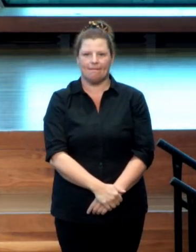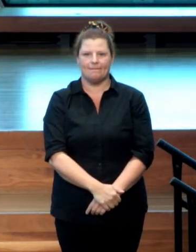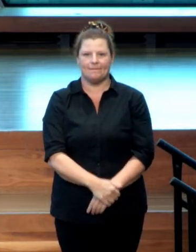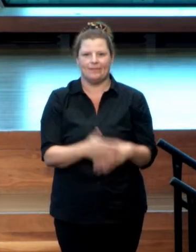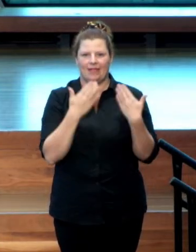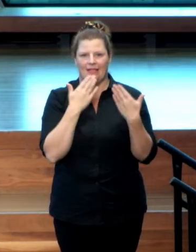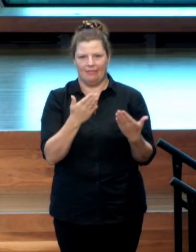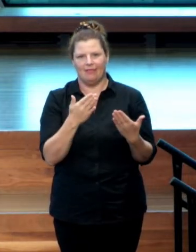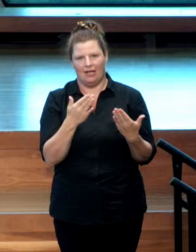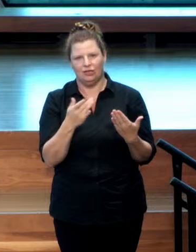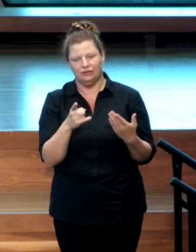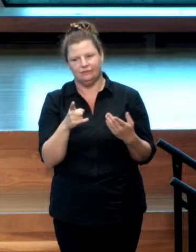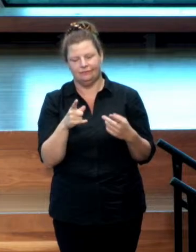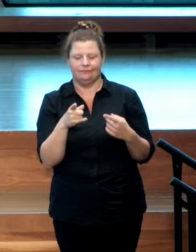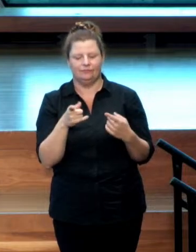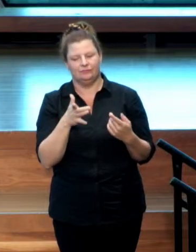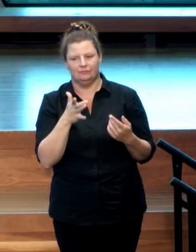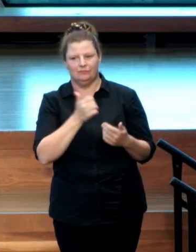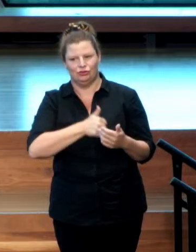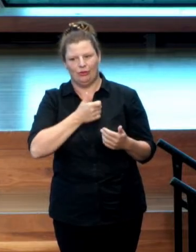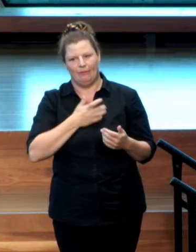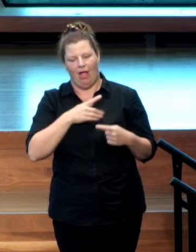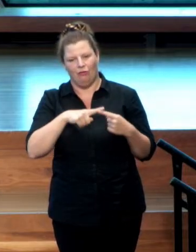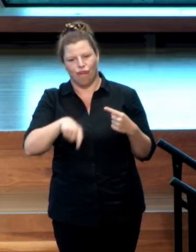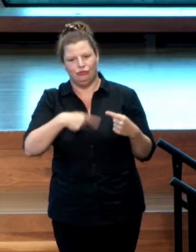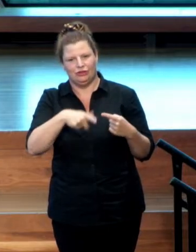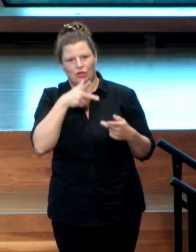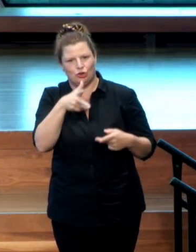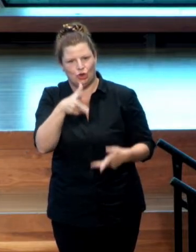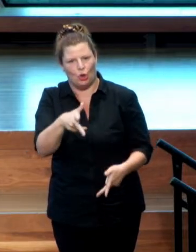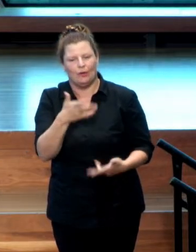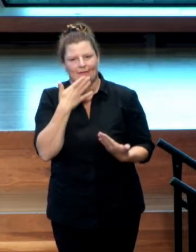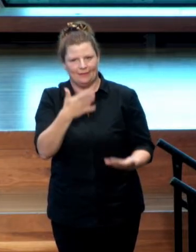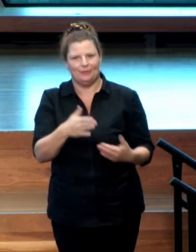Thank you for paying that recycled joke.